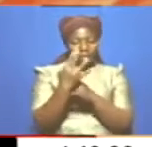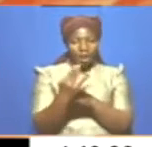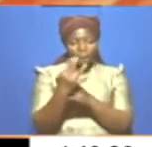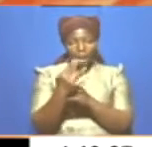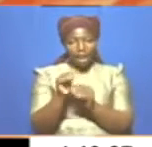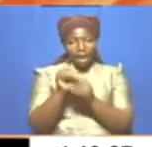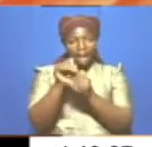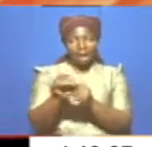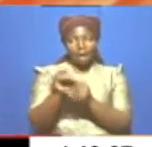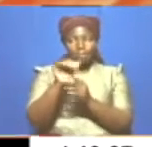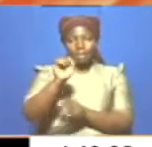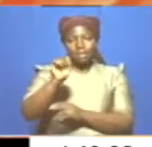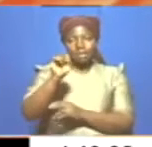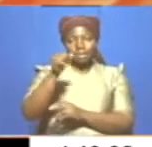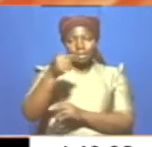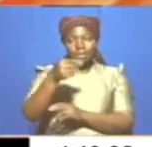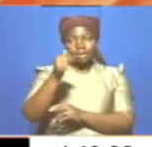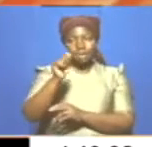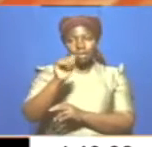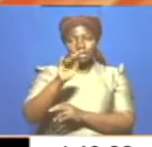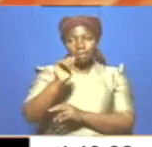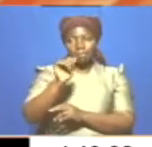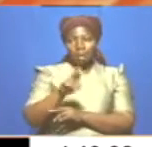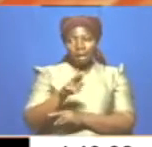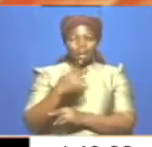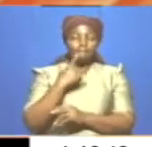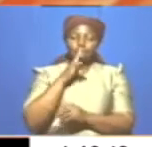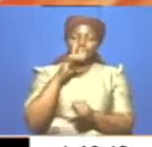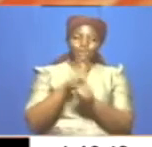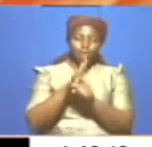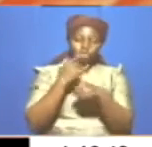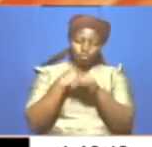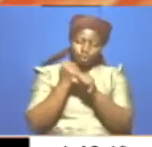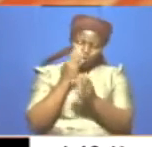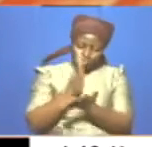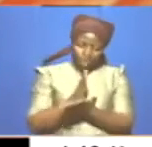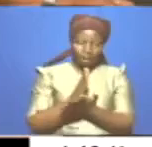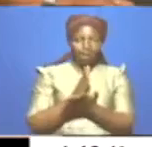the leaders have vowed to fight to ensure democracy is realized.